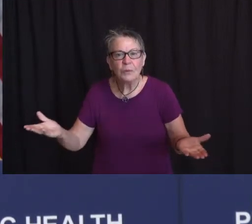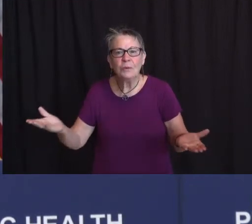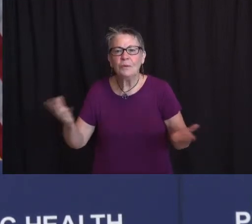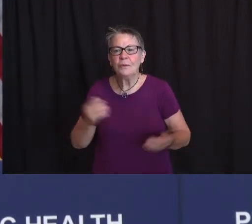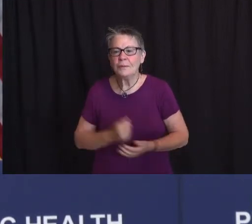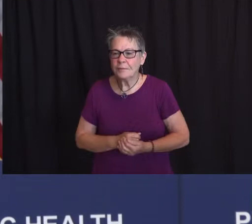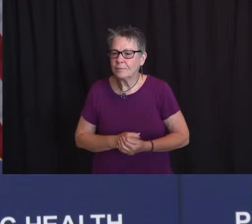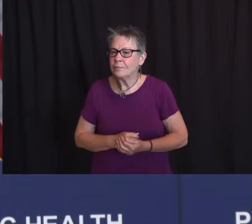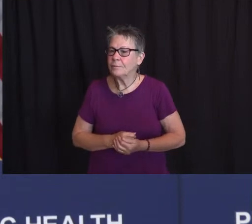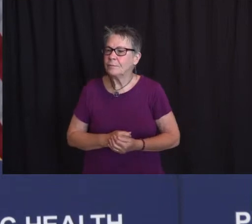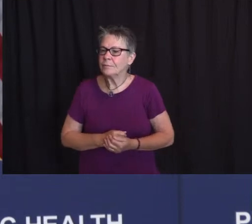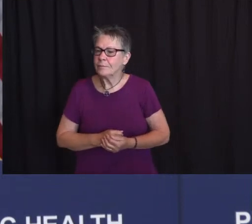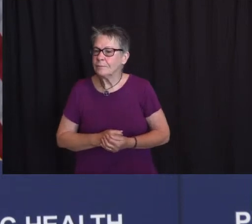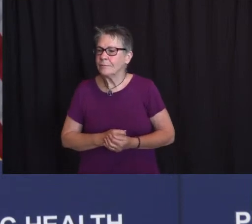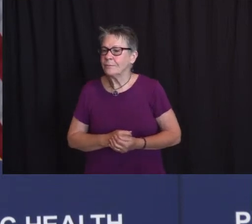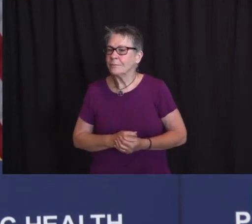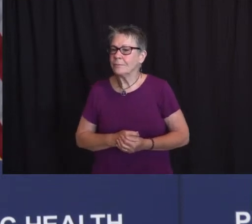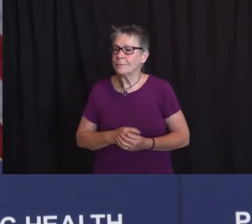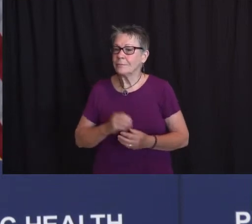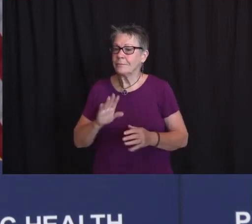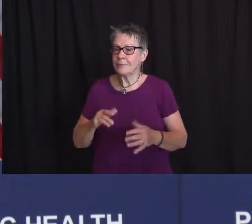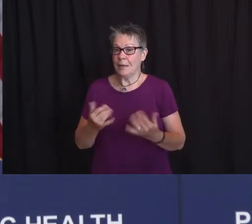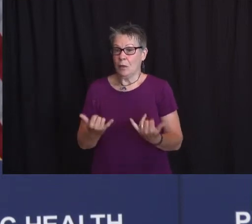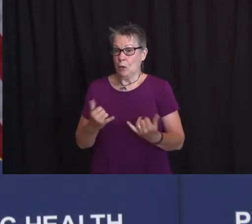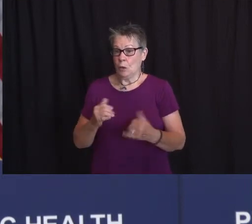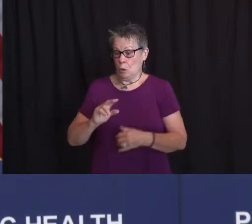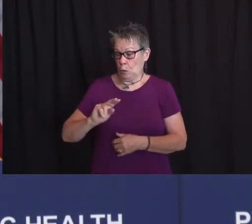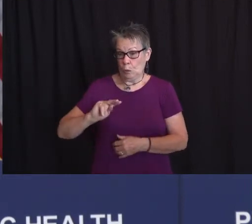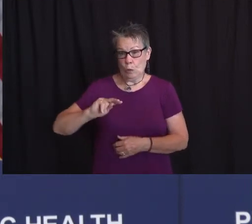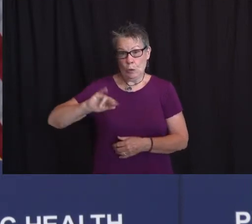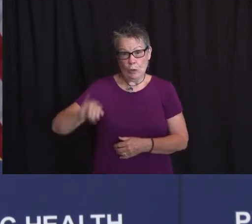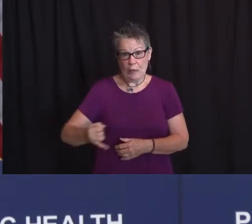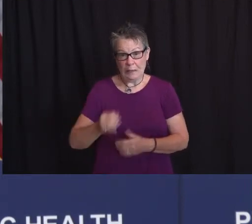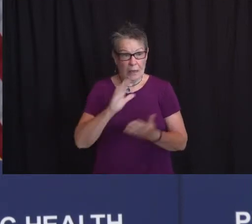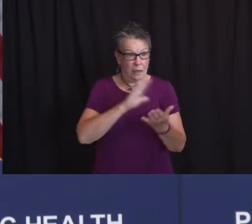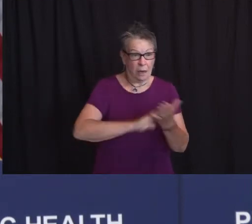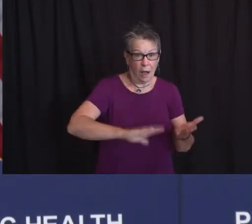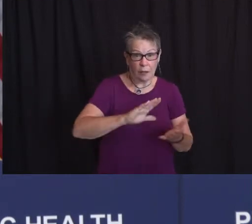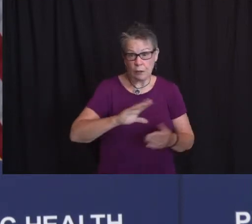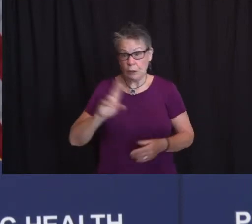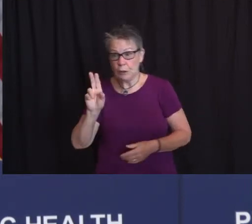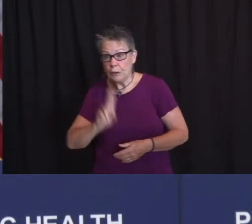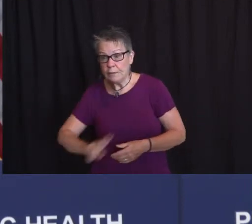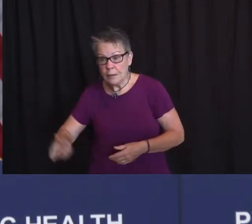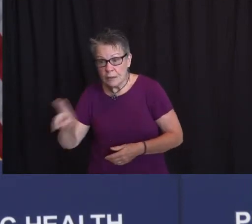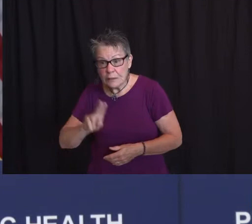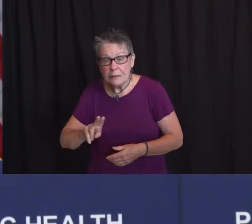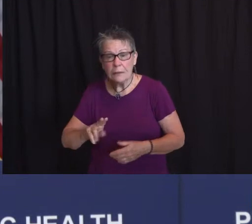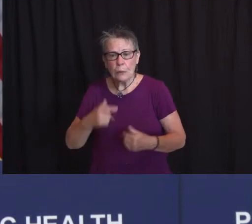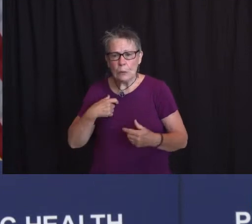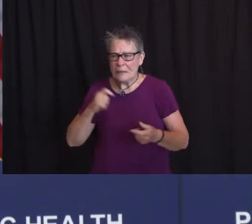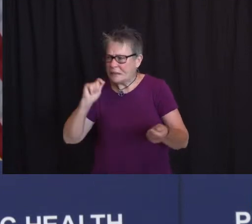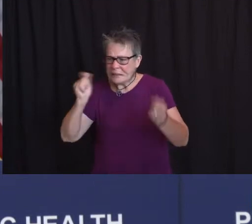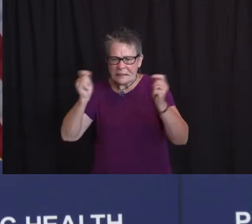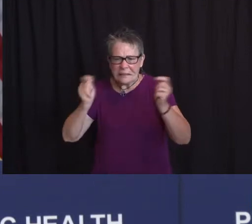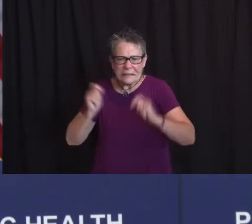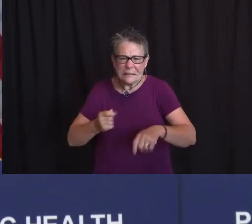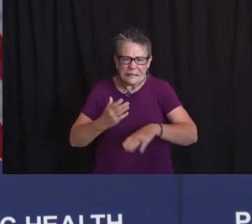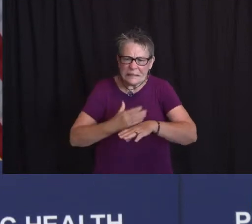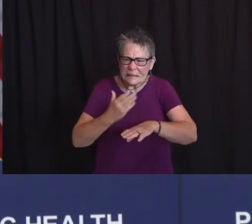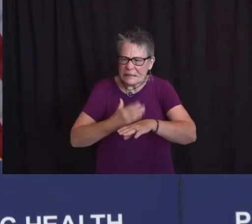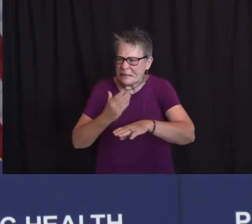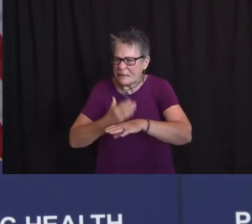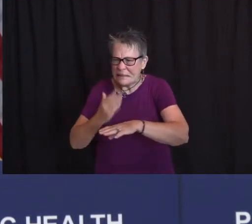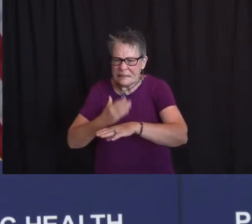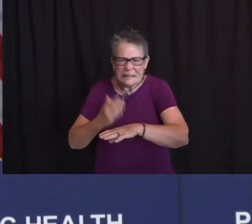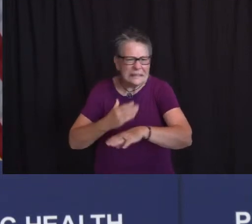New Jersey's colleges and universities continue rising to meet the ever-growing challenges of the past year, and I've been impressed by not